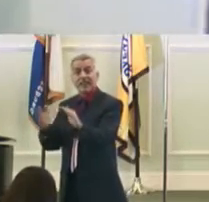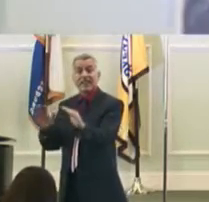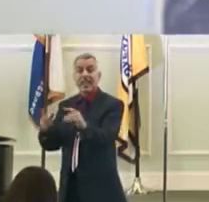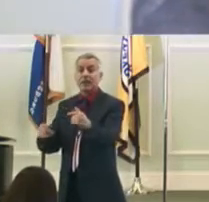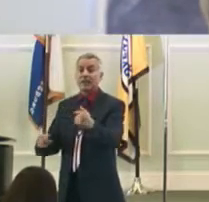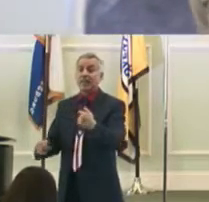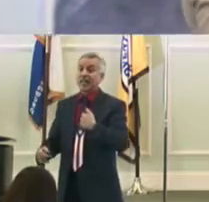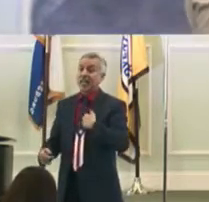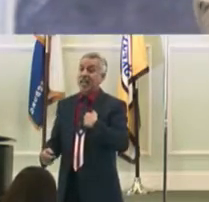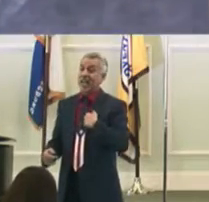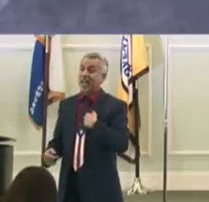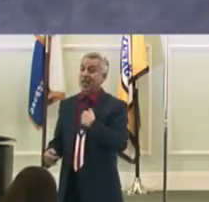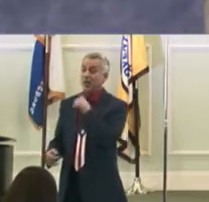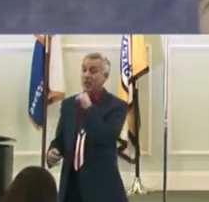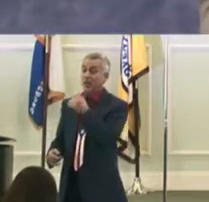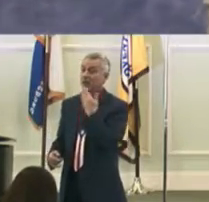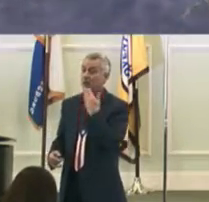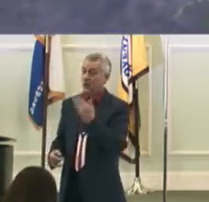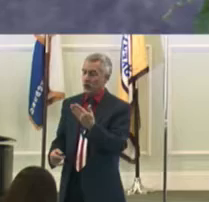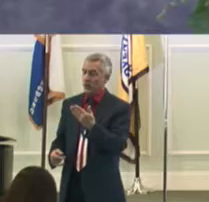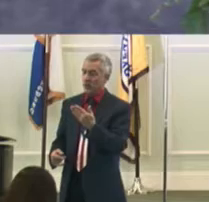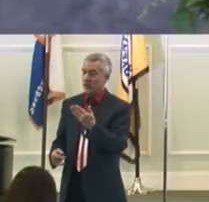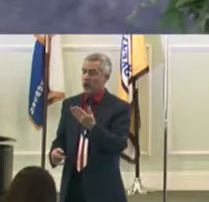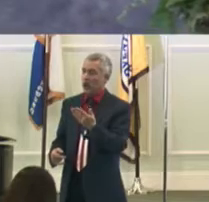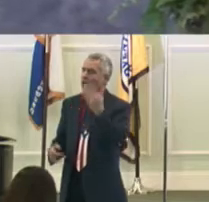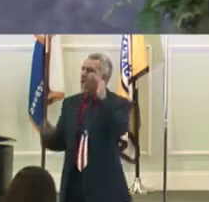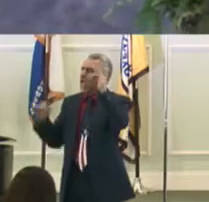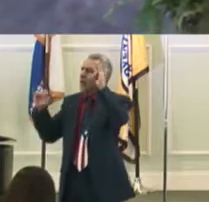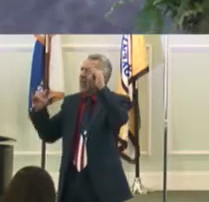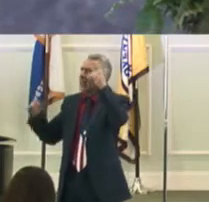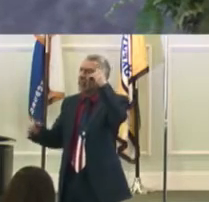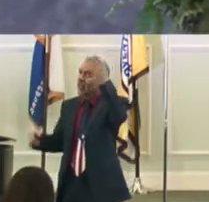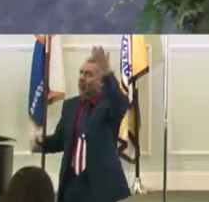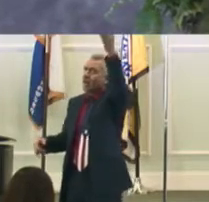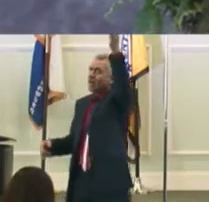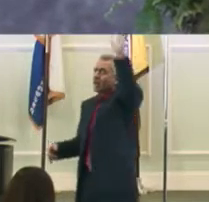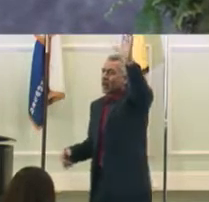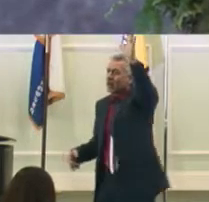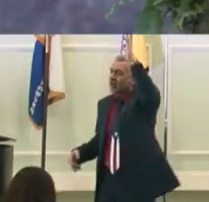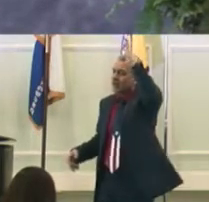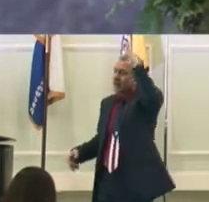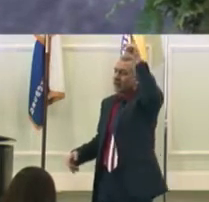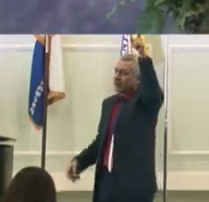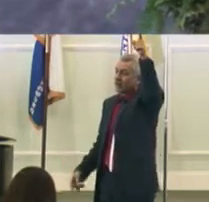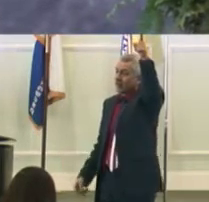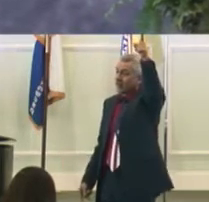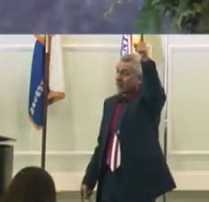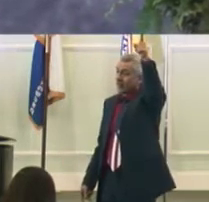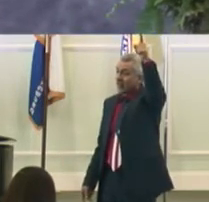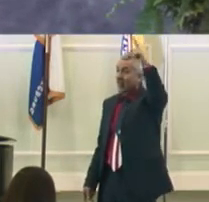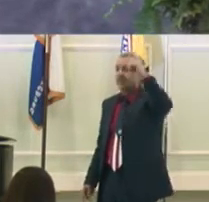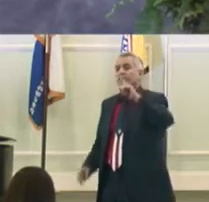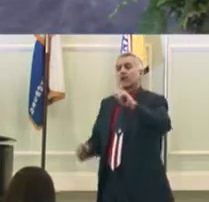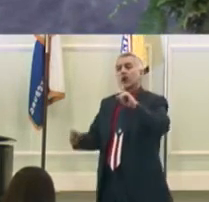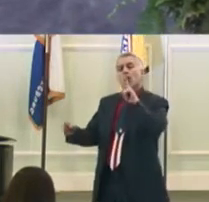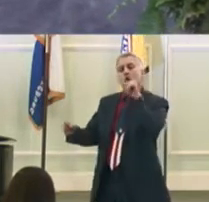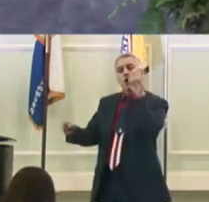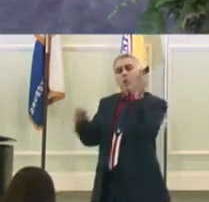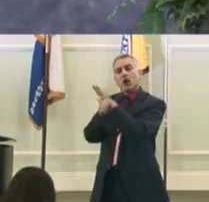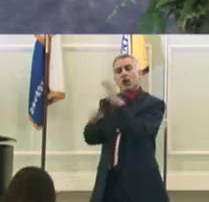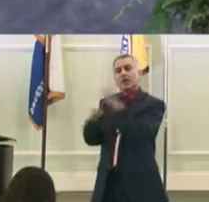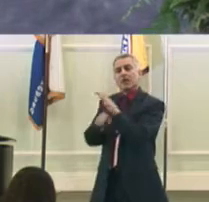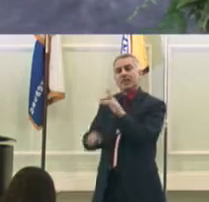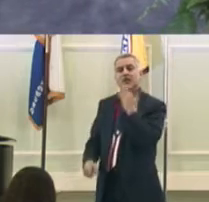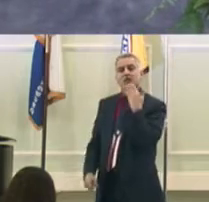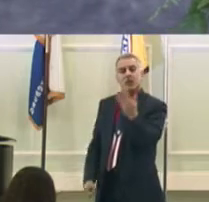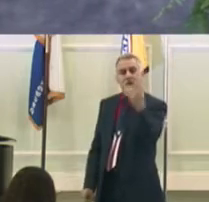give the Holy Spirit to them that ask? So that's what he's saying here. Now, if you can give to your son, and